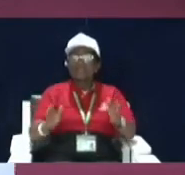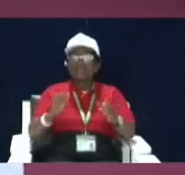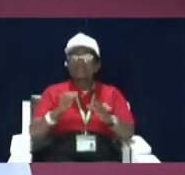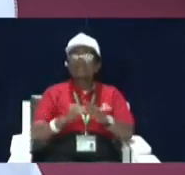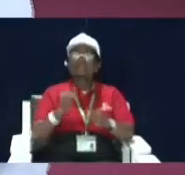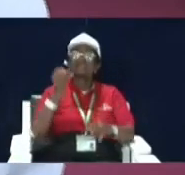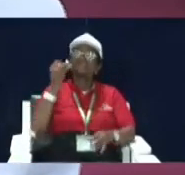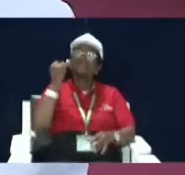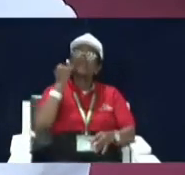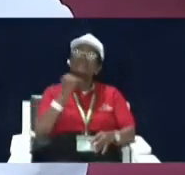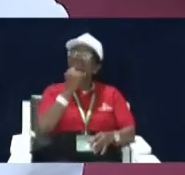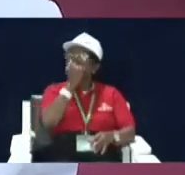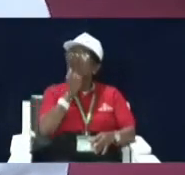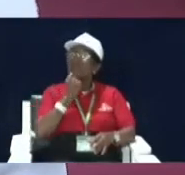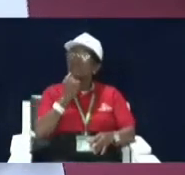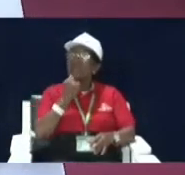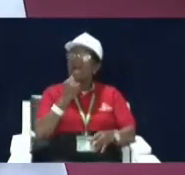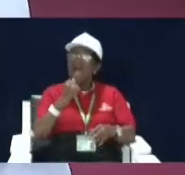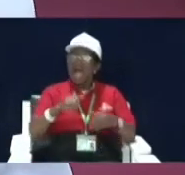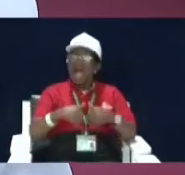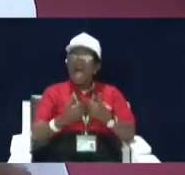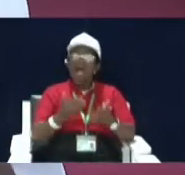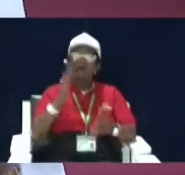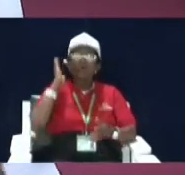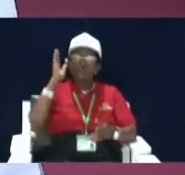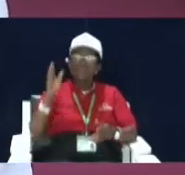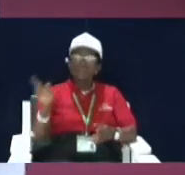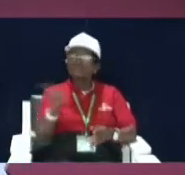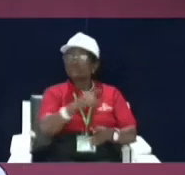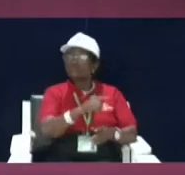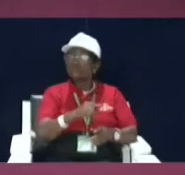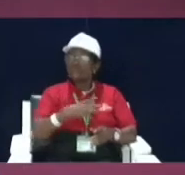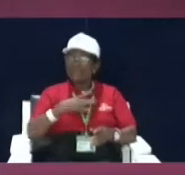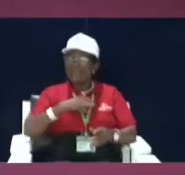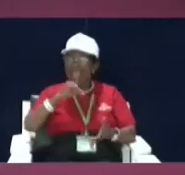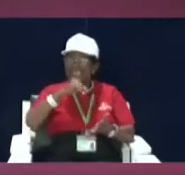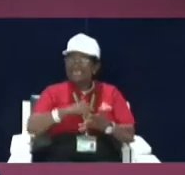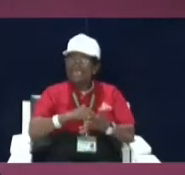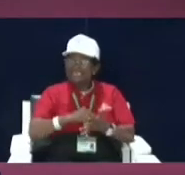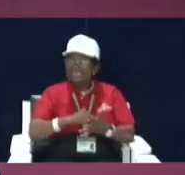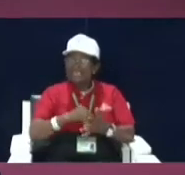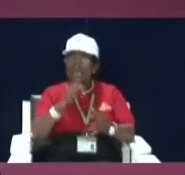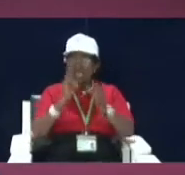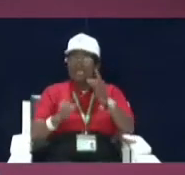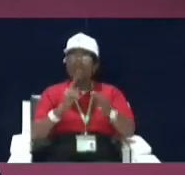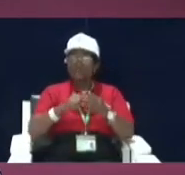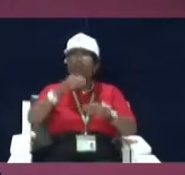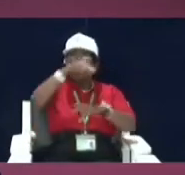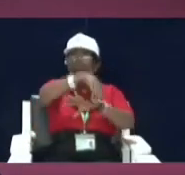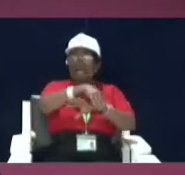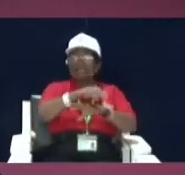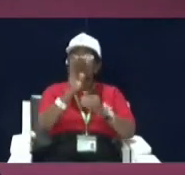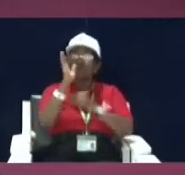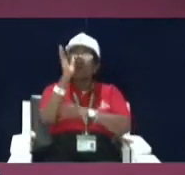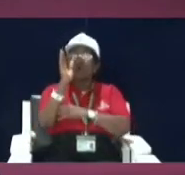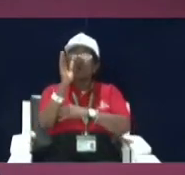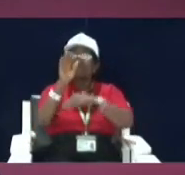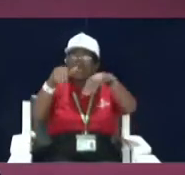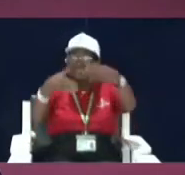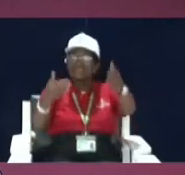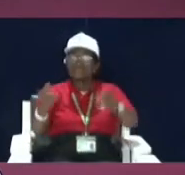How would you like it if tonight God gives you a child that sometimes in the future,